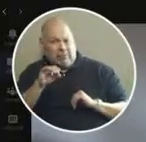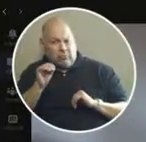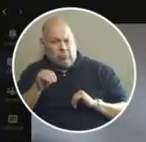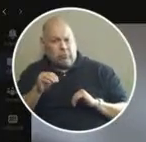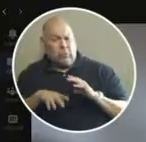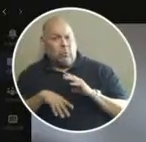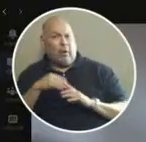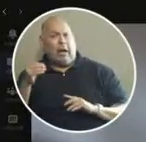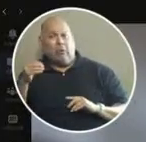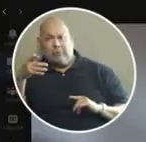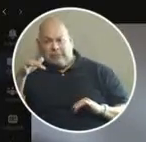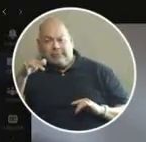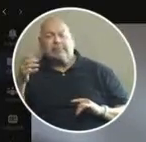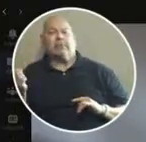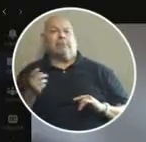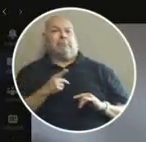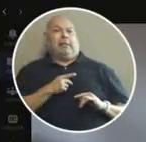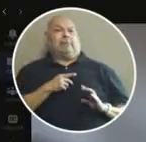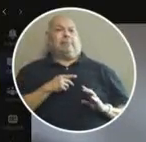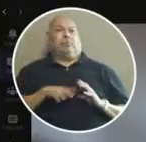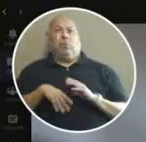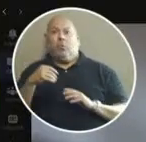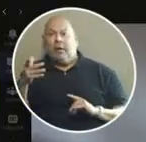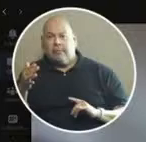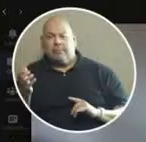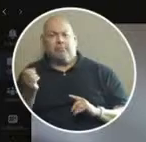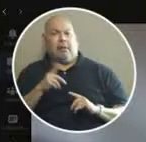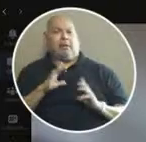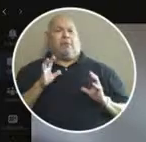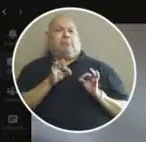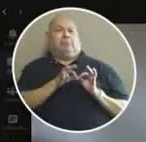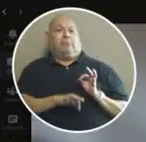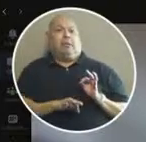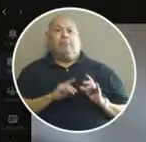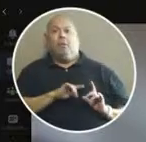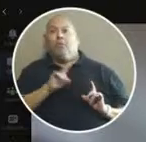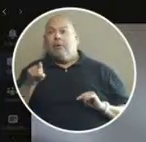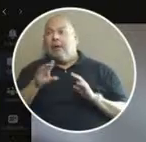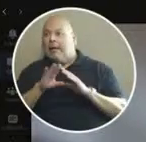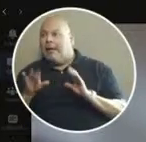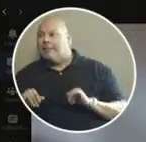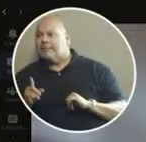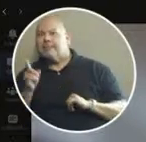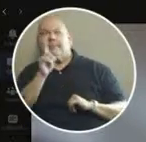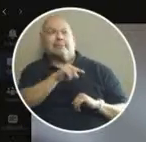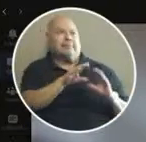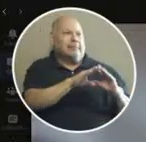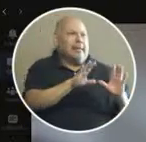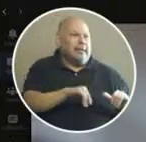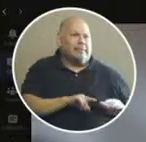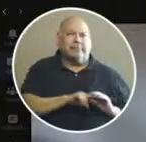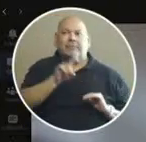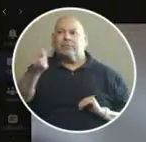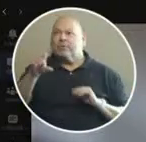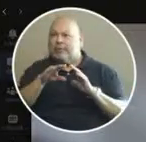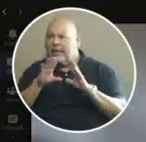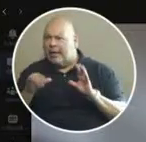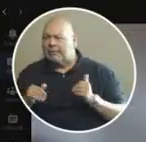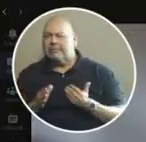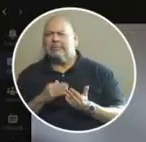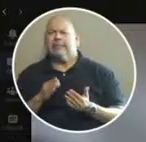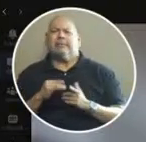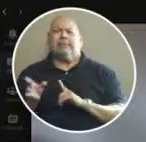out and then come back home. You know, just come back home. But if you go from household to household, that's where we have the